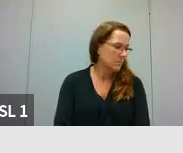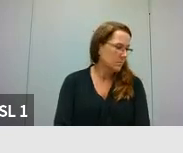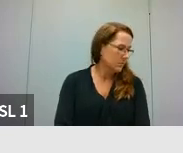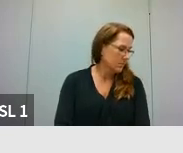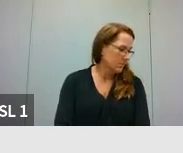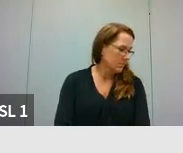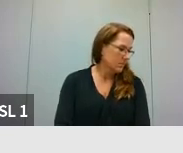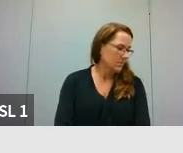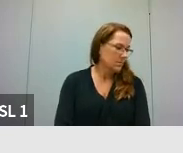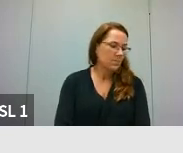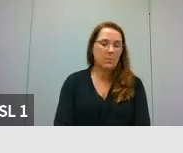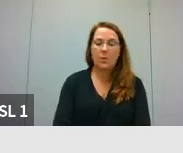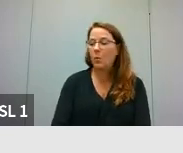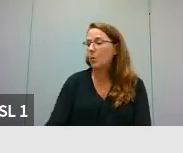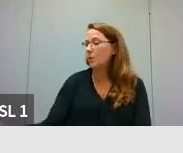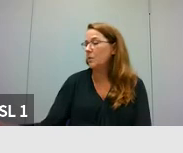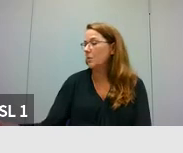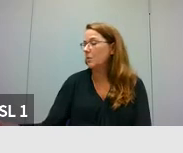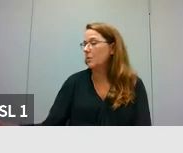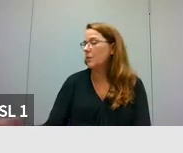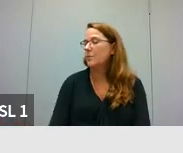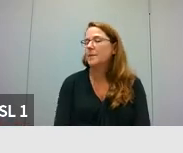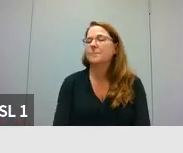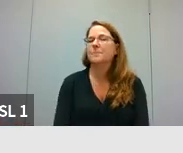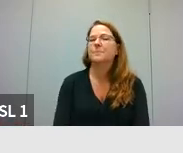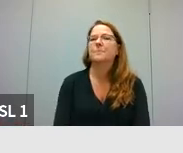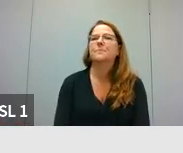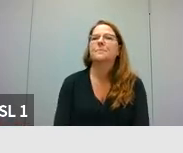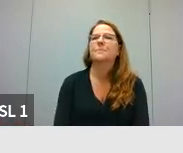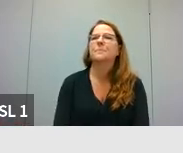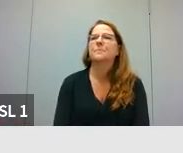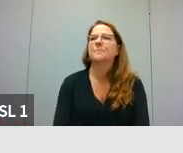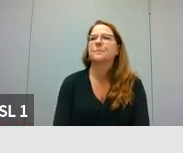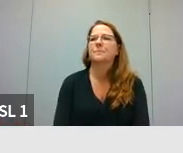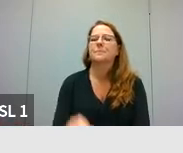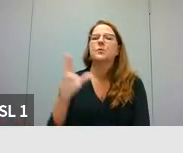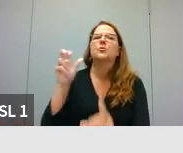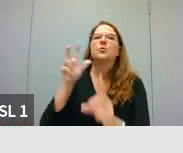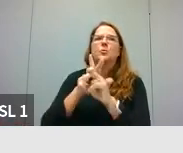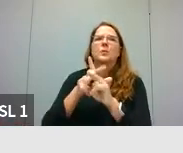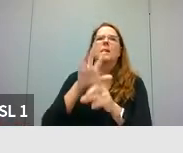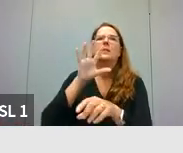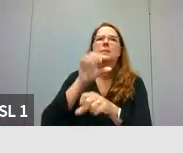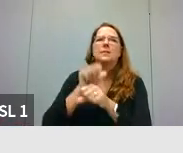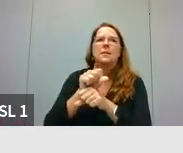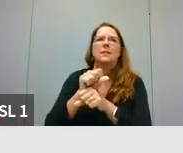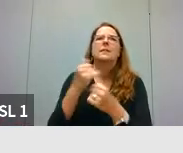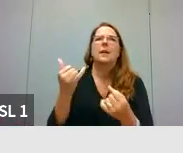okay. Assign to closed caption. Okay, perfect. You're reassigned now, Debbie.